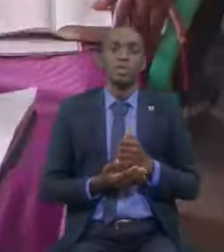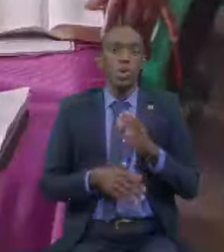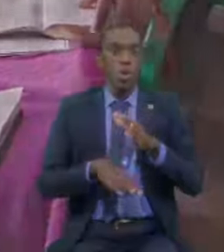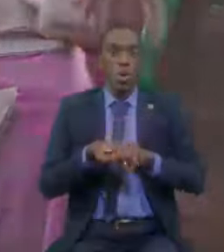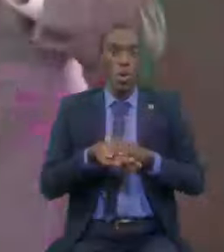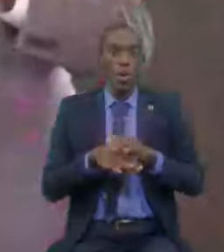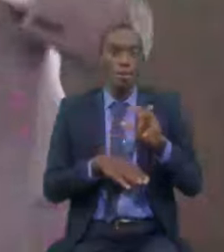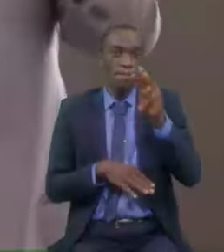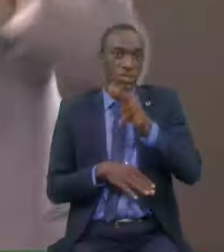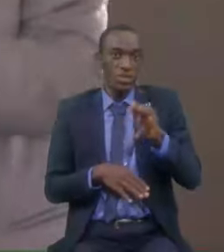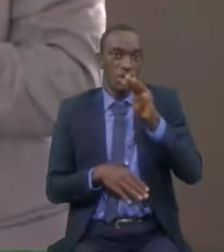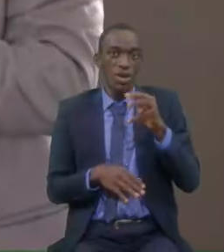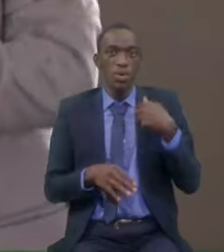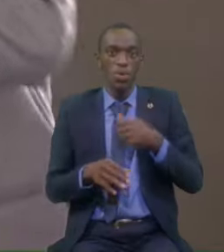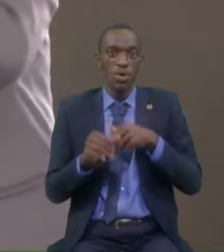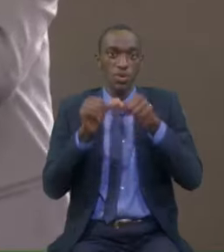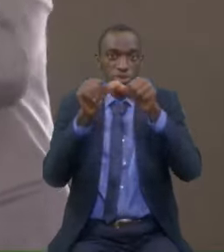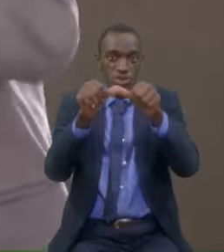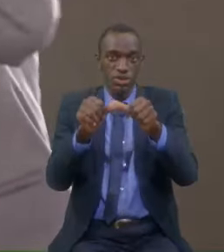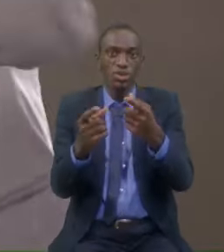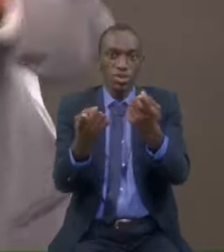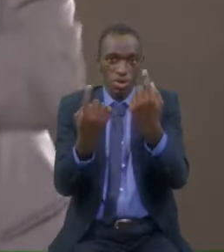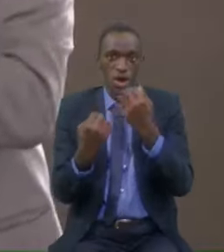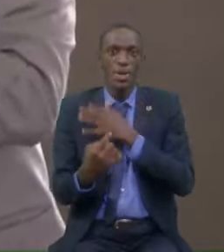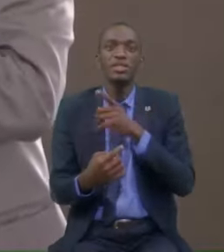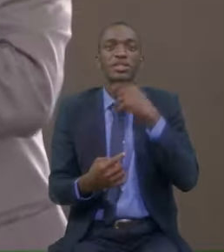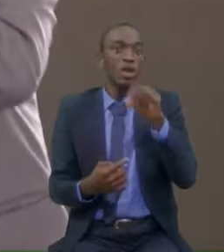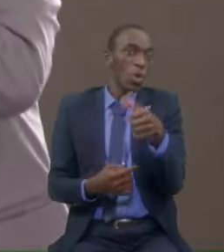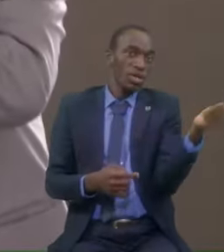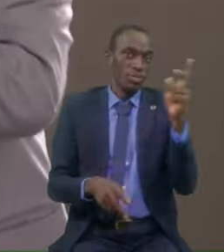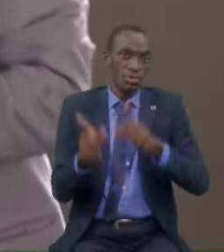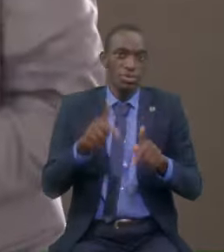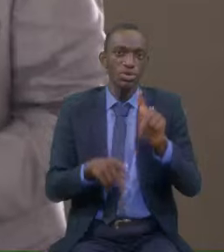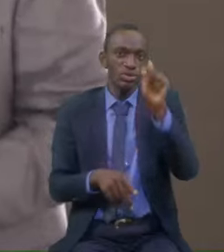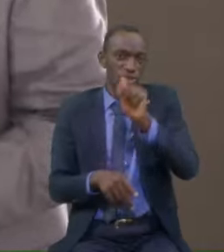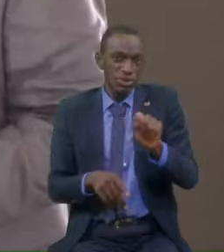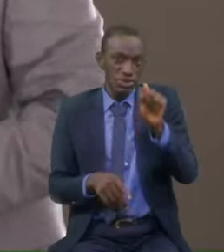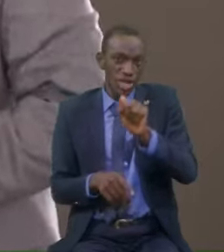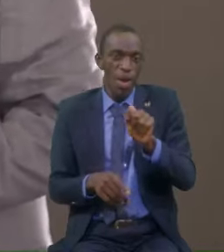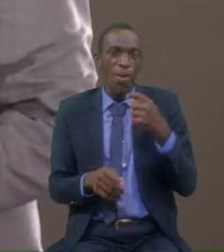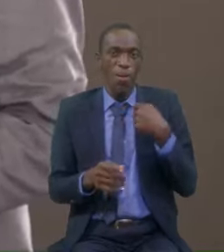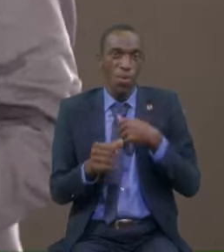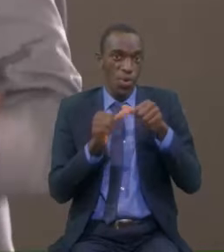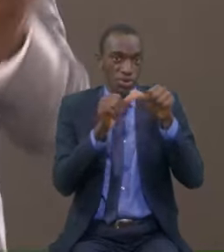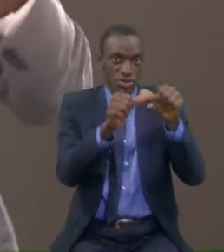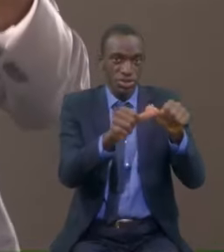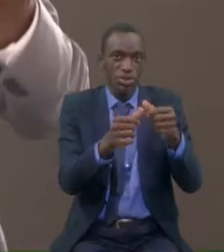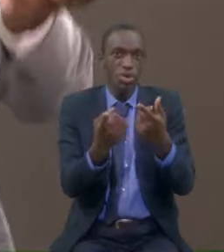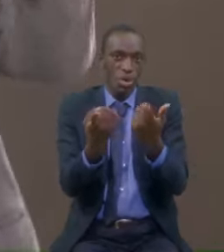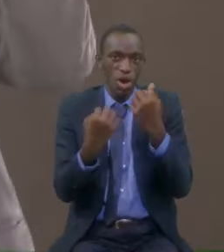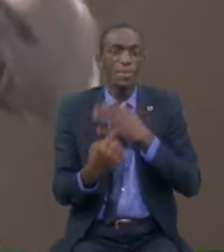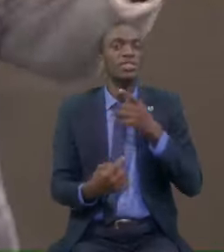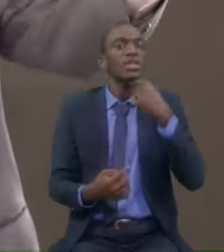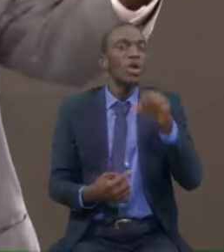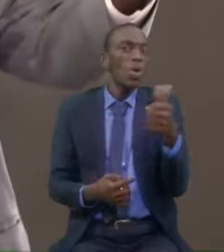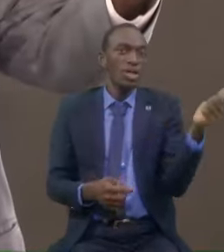continue, come and tell other people. Tuesday, we'll continue, come, tell other people, the church,